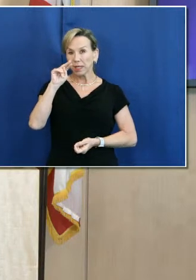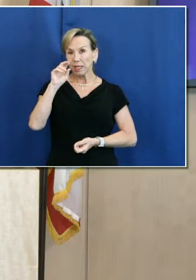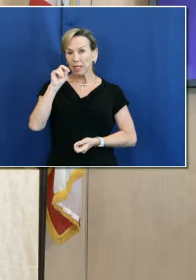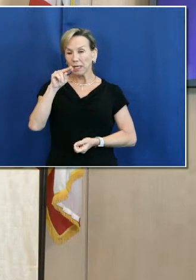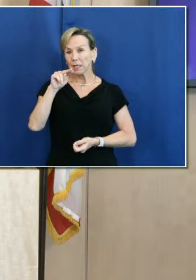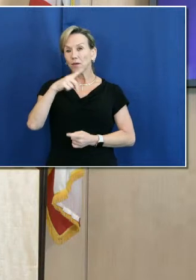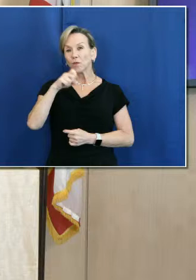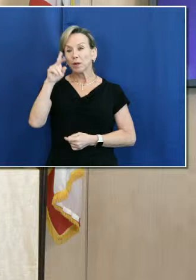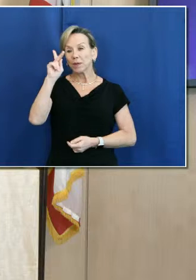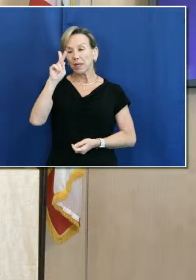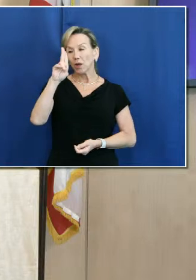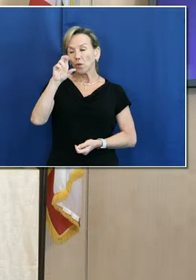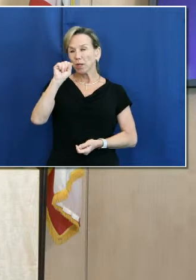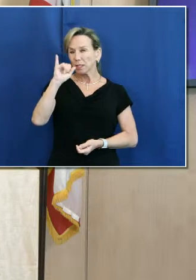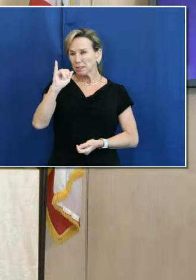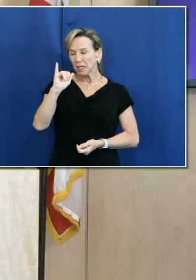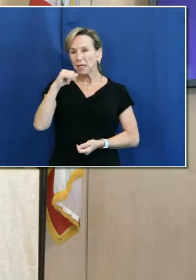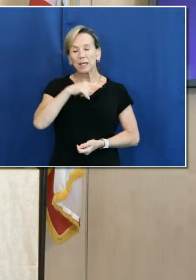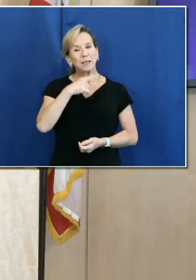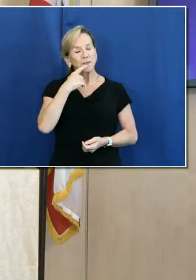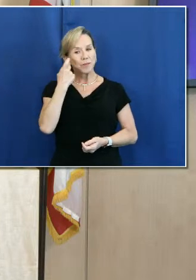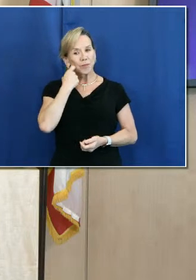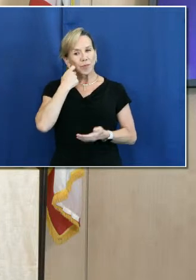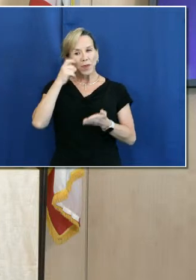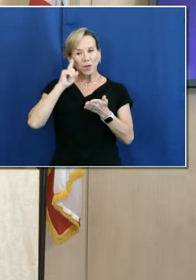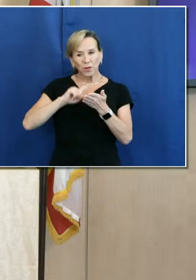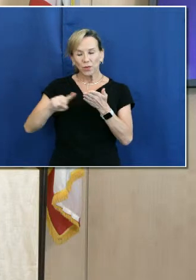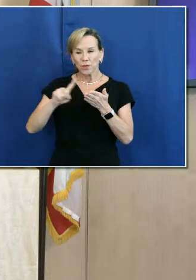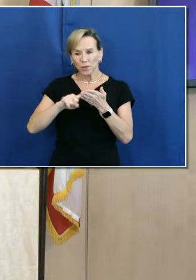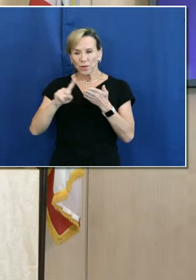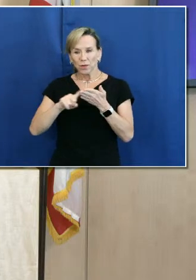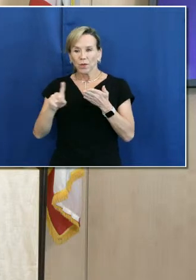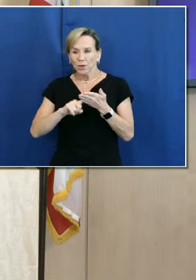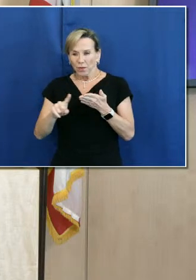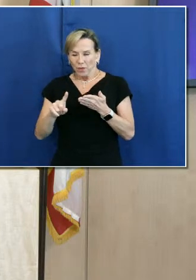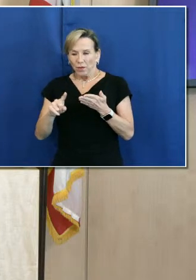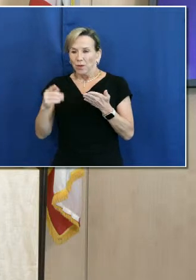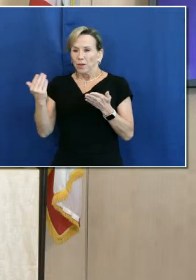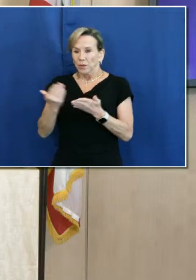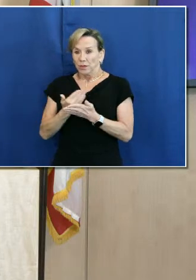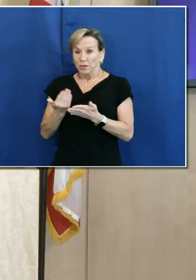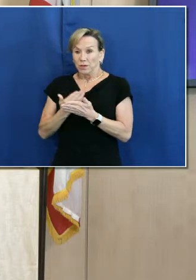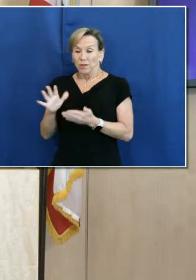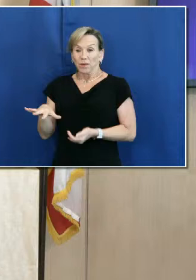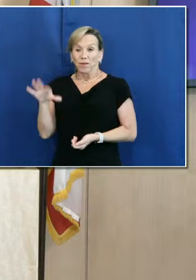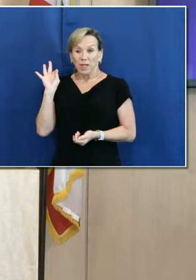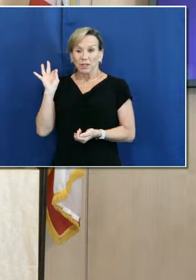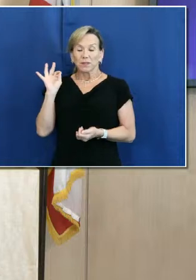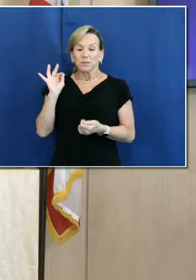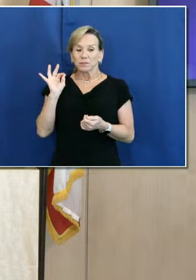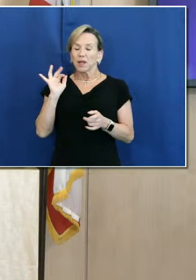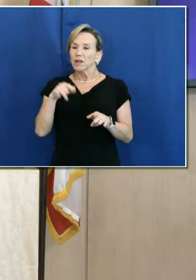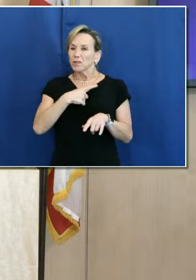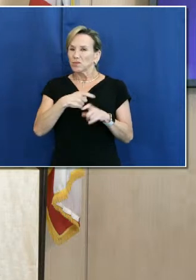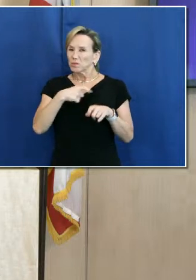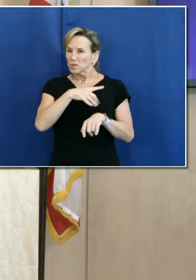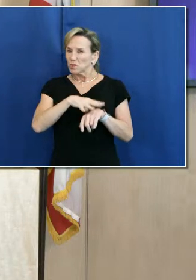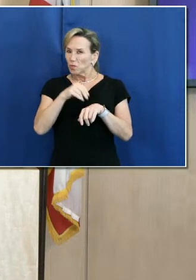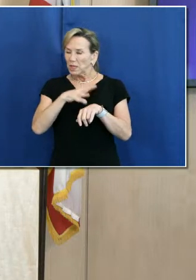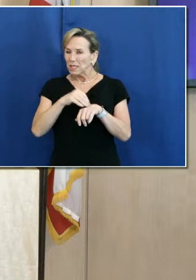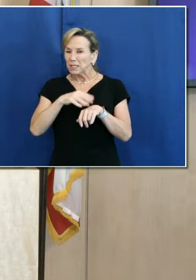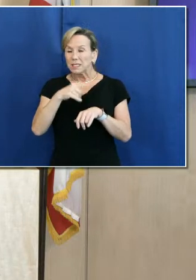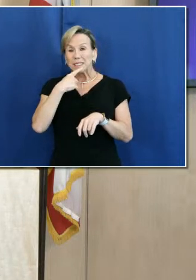He says, a new study from Sweden came out and found that the COVID mortality rate was